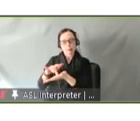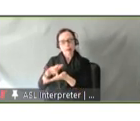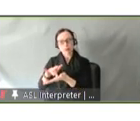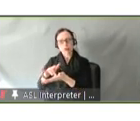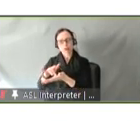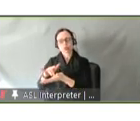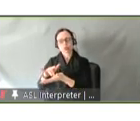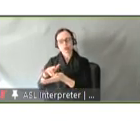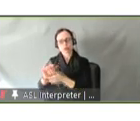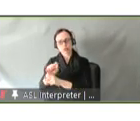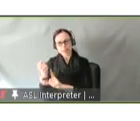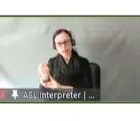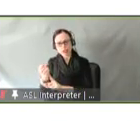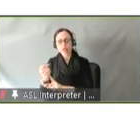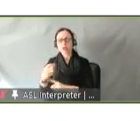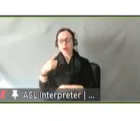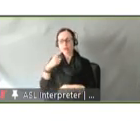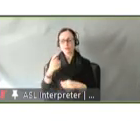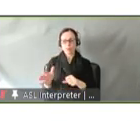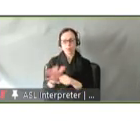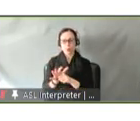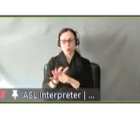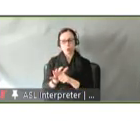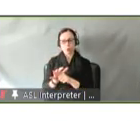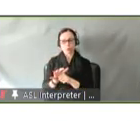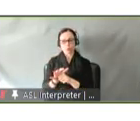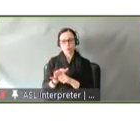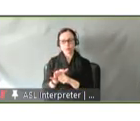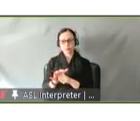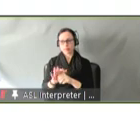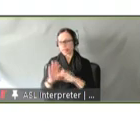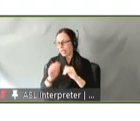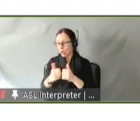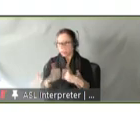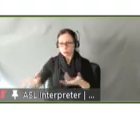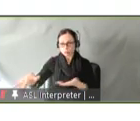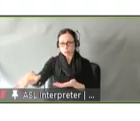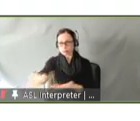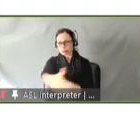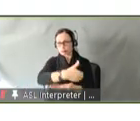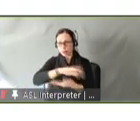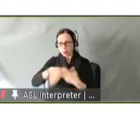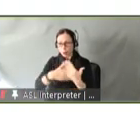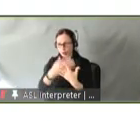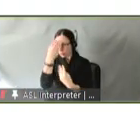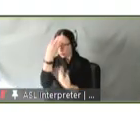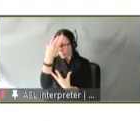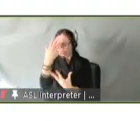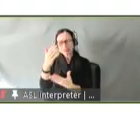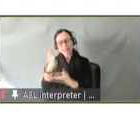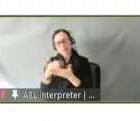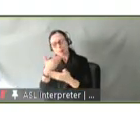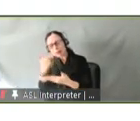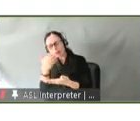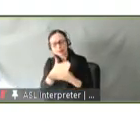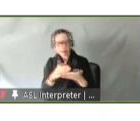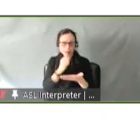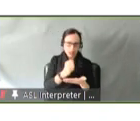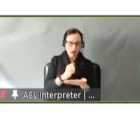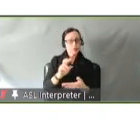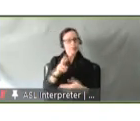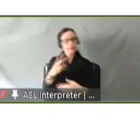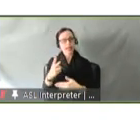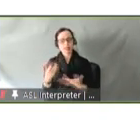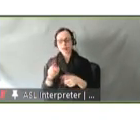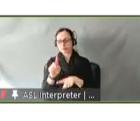systems in the entire ecosystem are better at capturing certain populations, but perhaps not others. Second, the differences in the